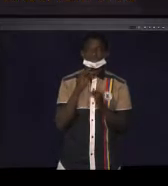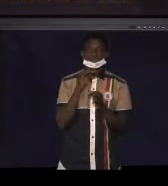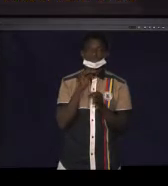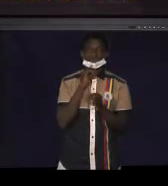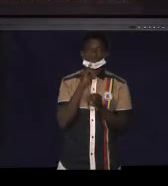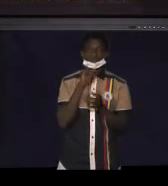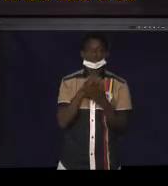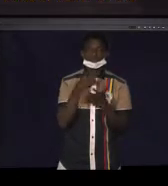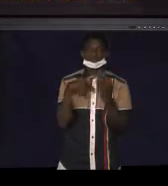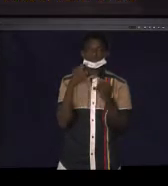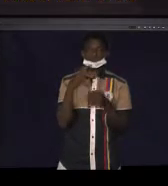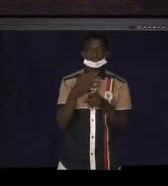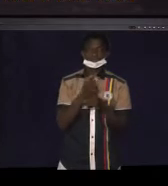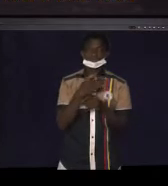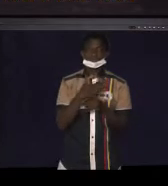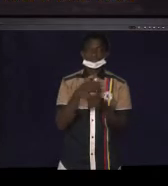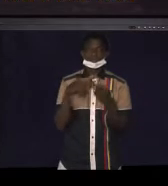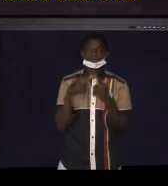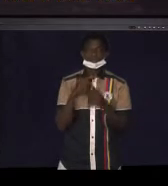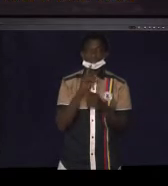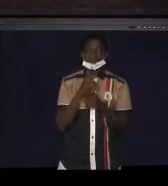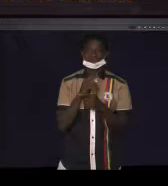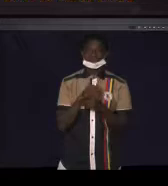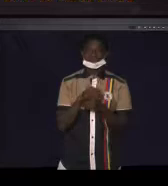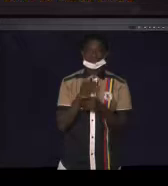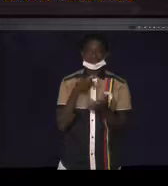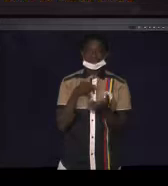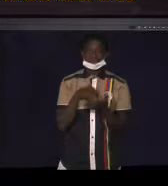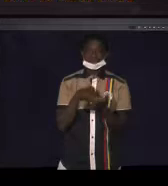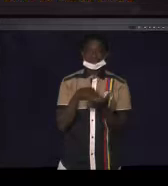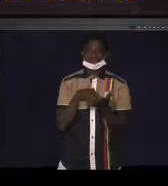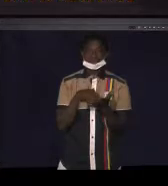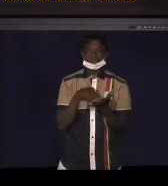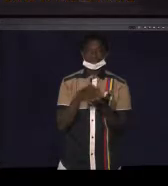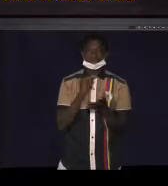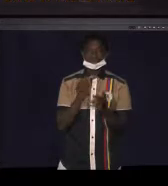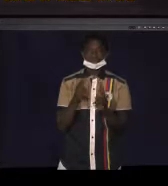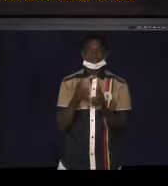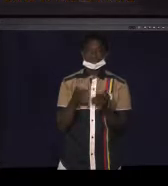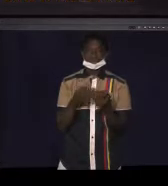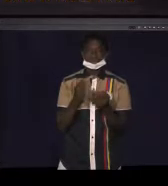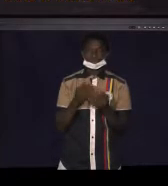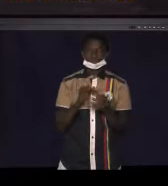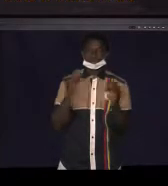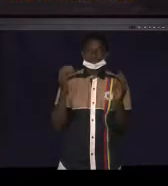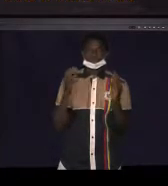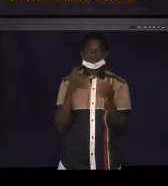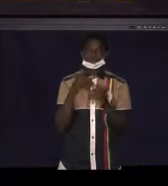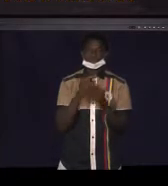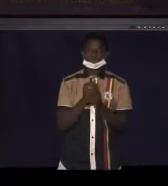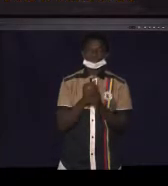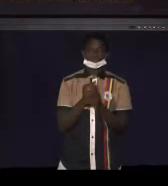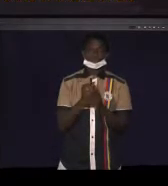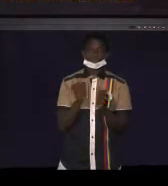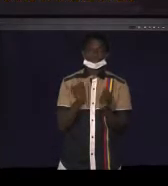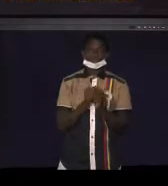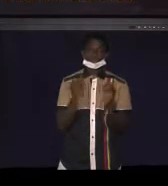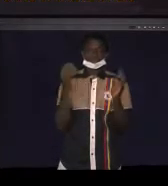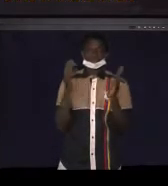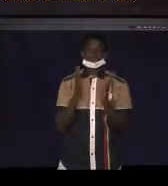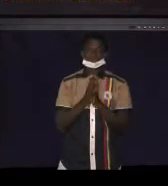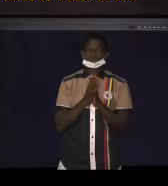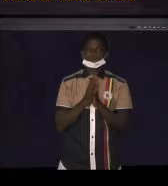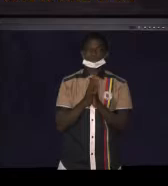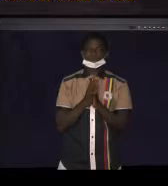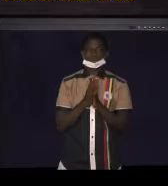Is that what you got, my friend? Of course you did, because this one was quite easy, but I will still celebrate you nonetheless with a